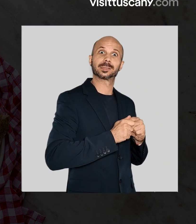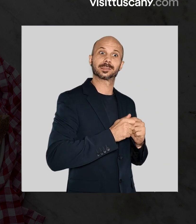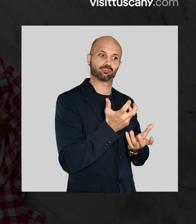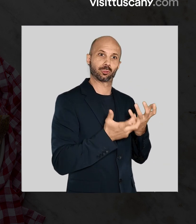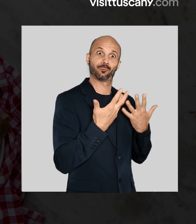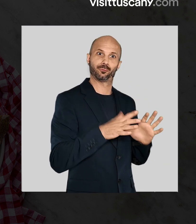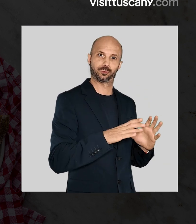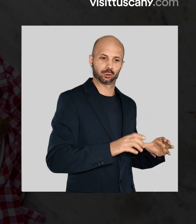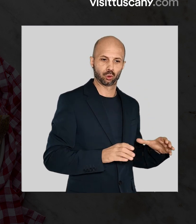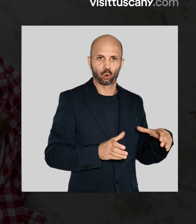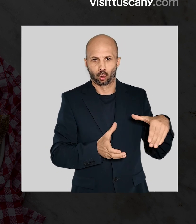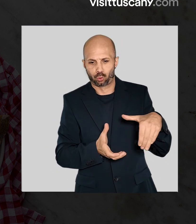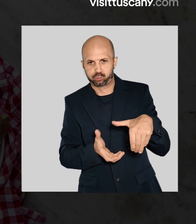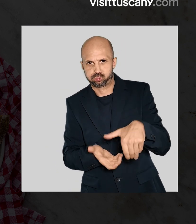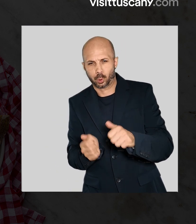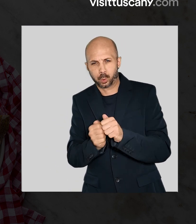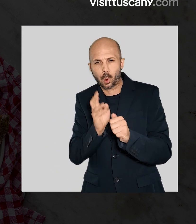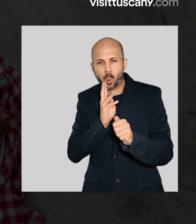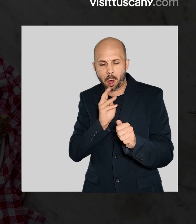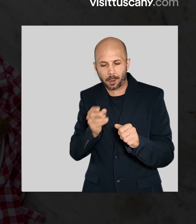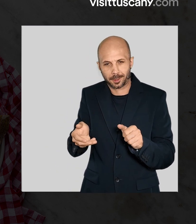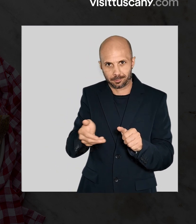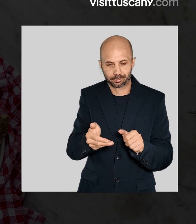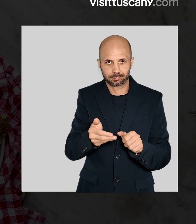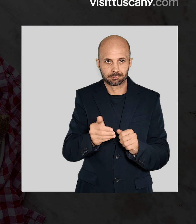Add the tomato paste.